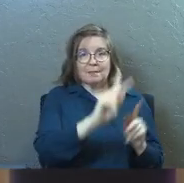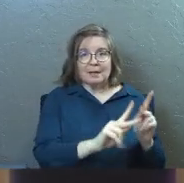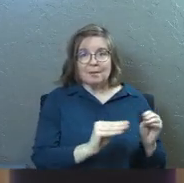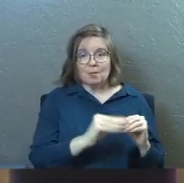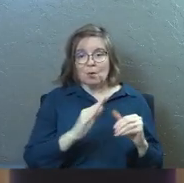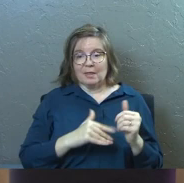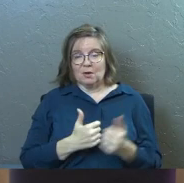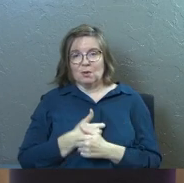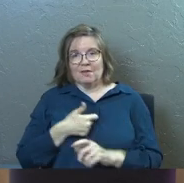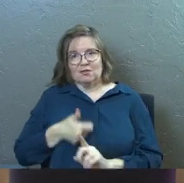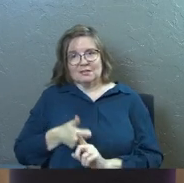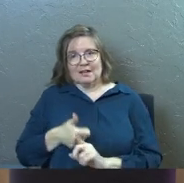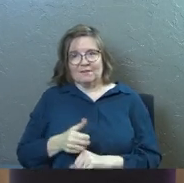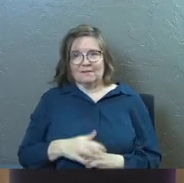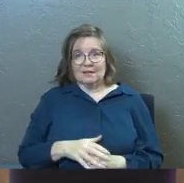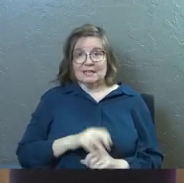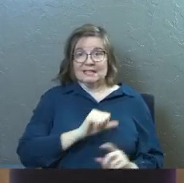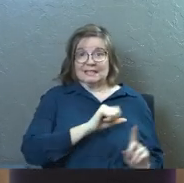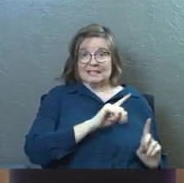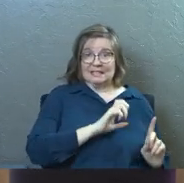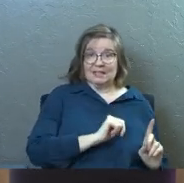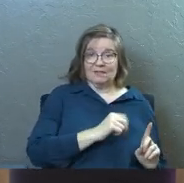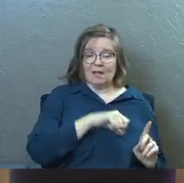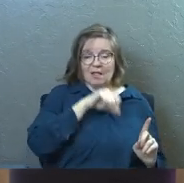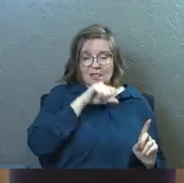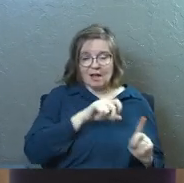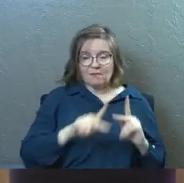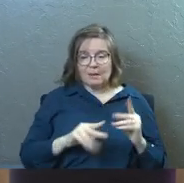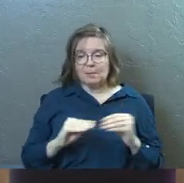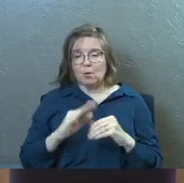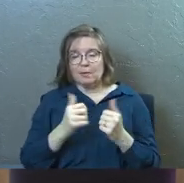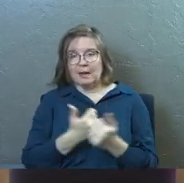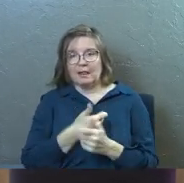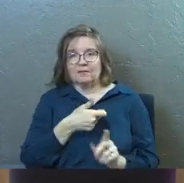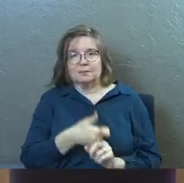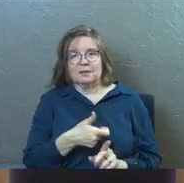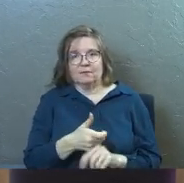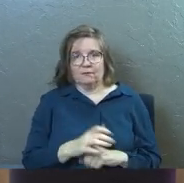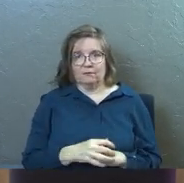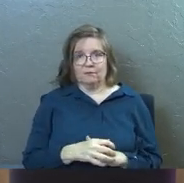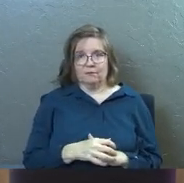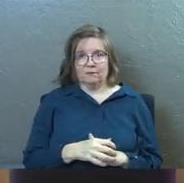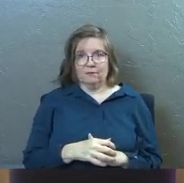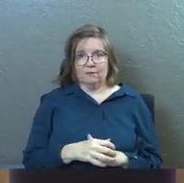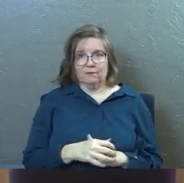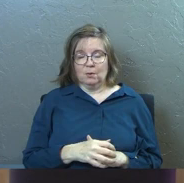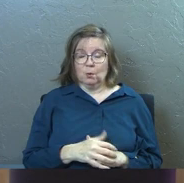love yourself. Stephen loved prodigals more than he loved himself.